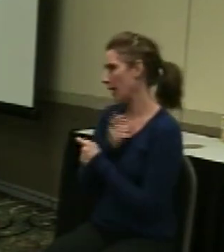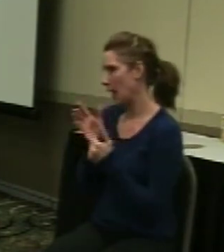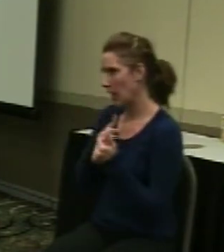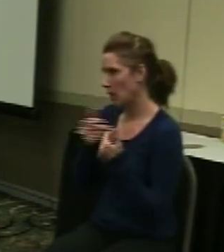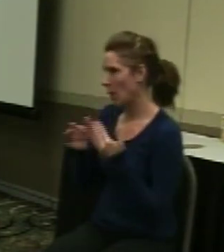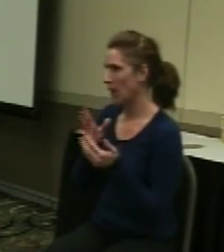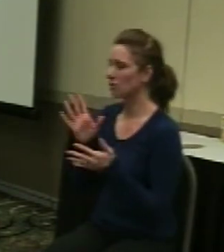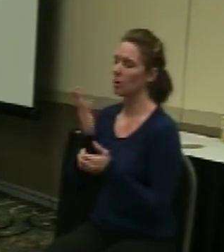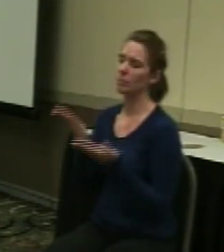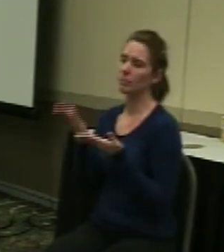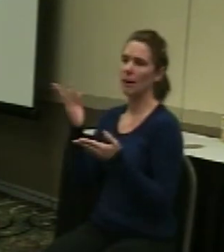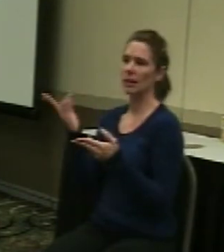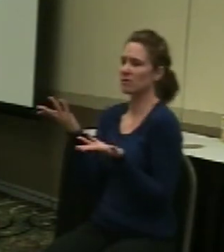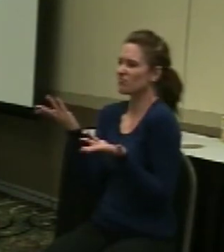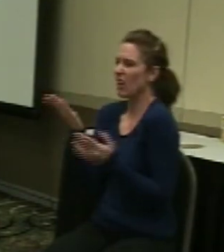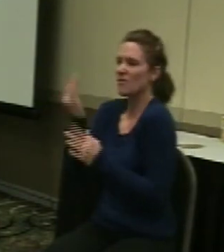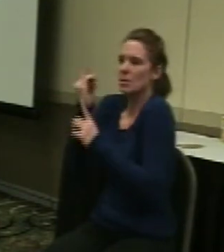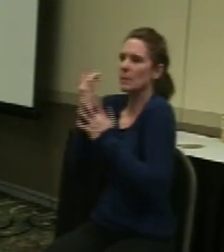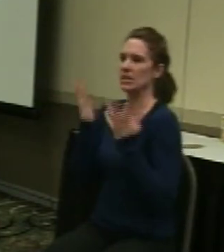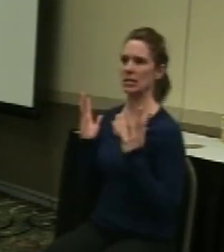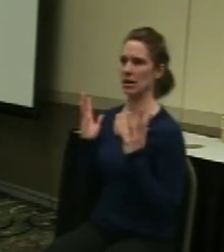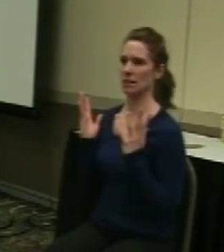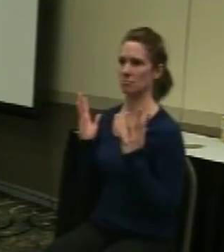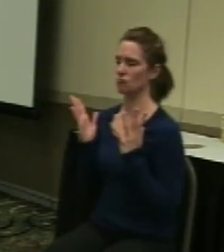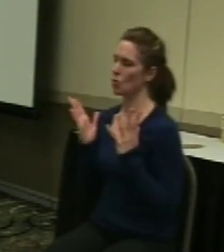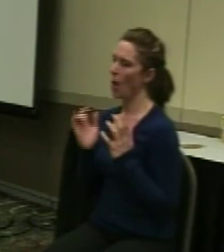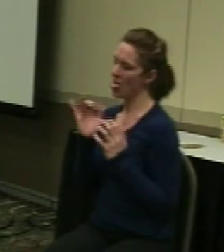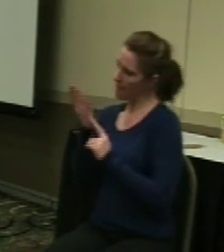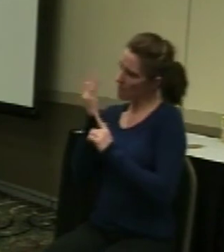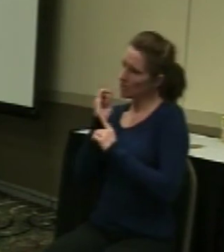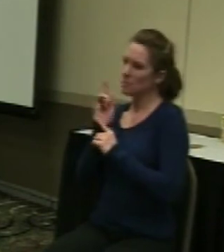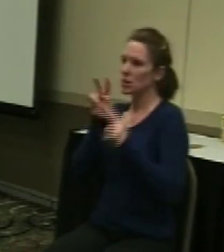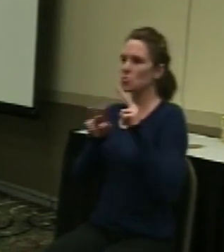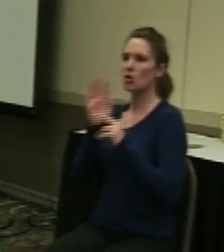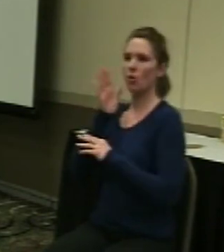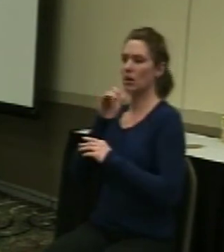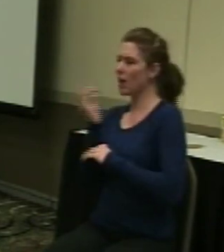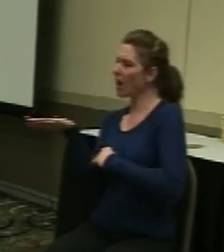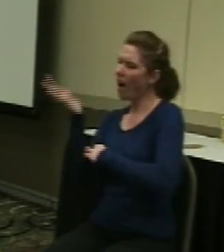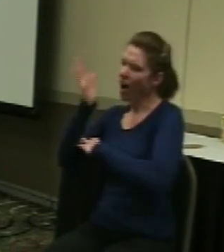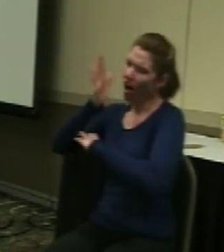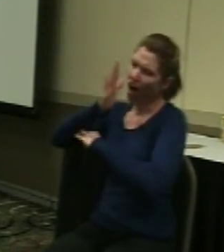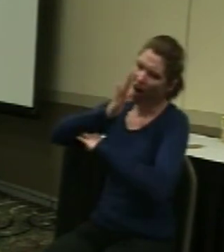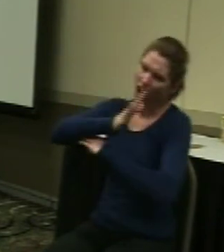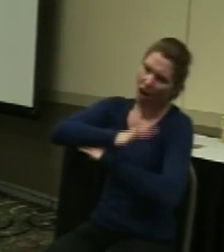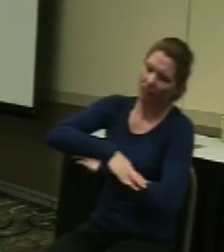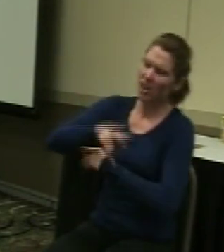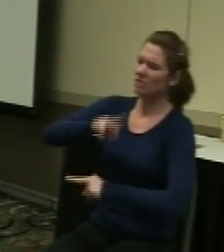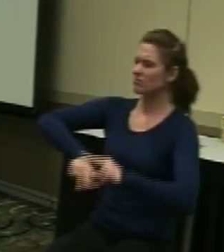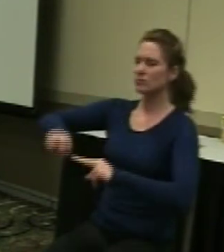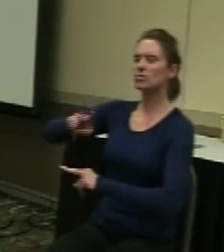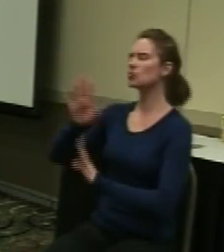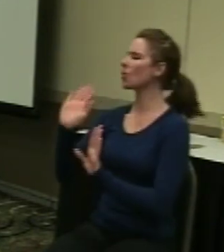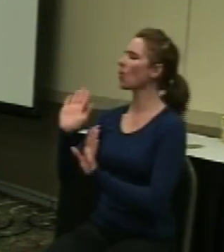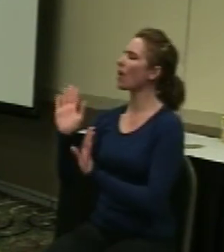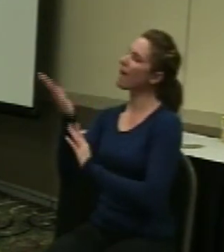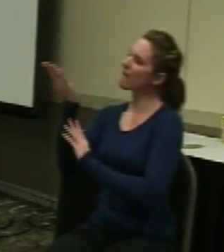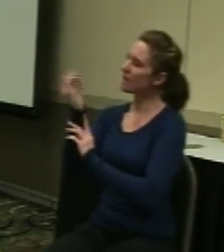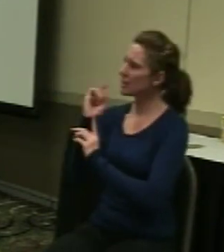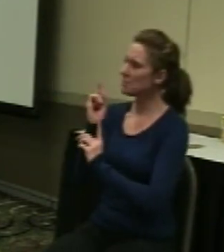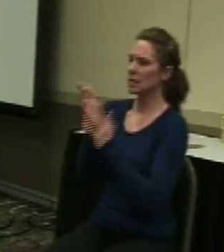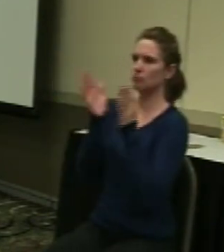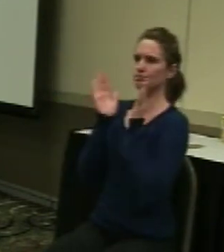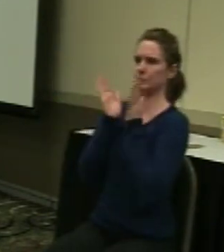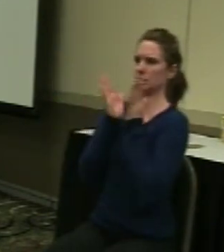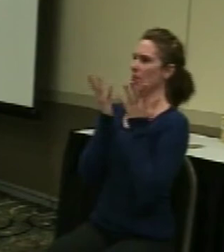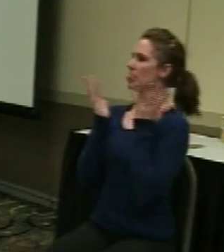this particular 15 minutes that I want to observe her. Not all day long. You can't observe her from early morning till afternoon. You